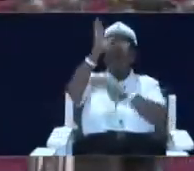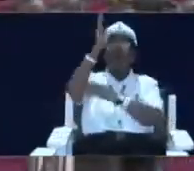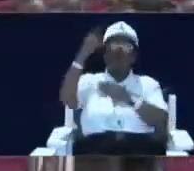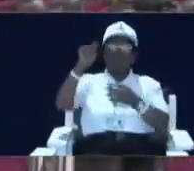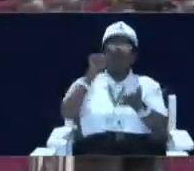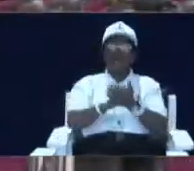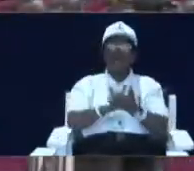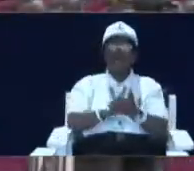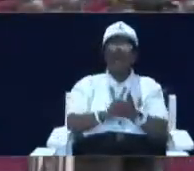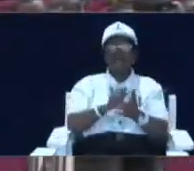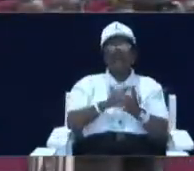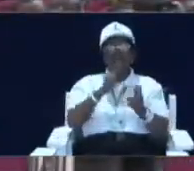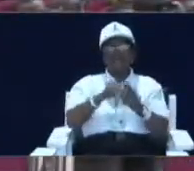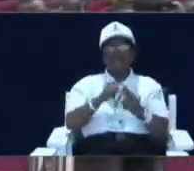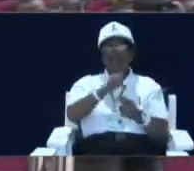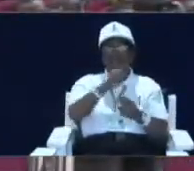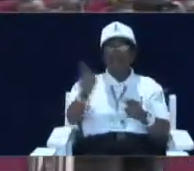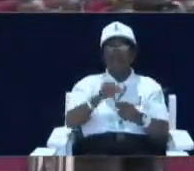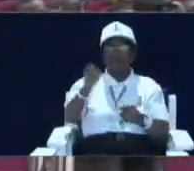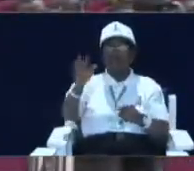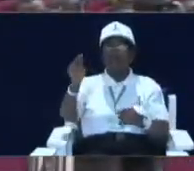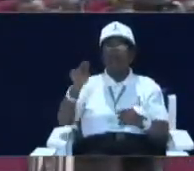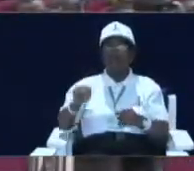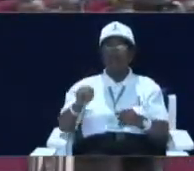then zone